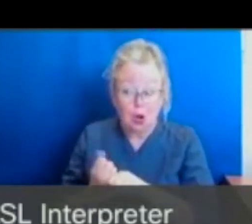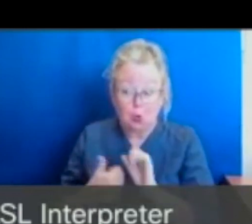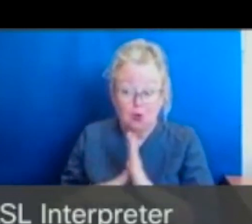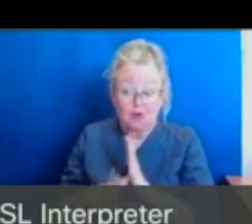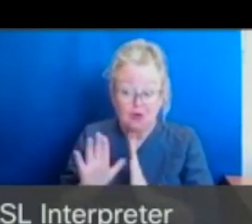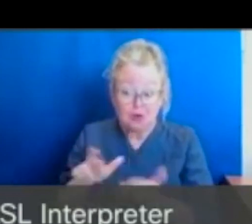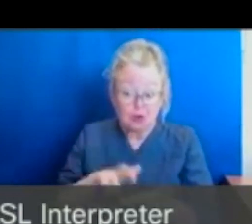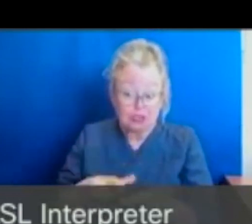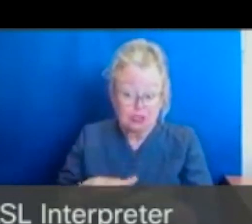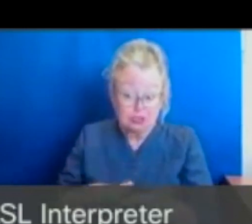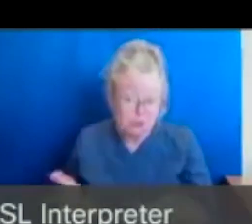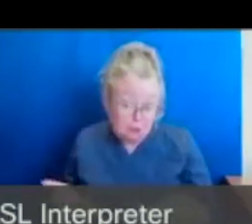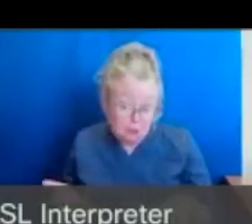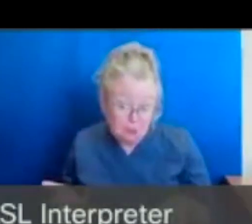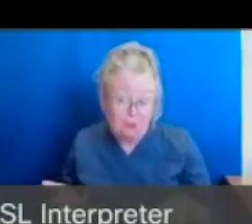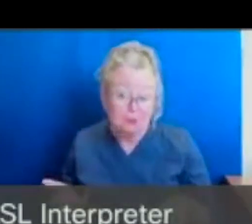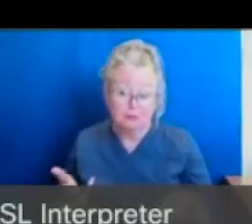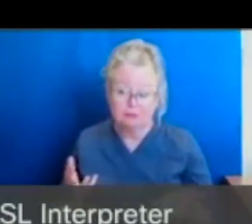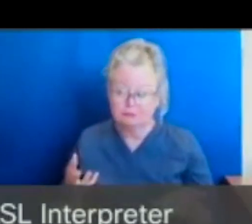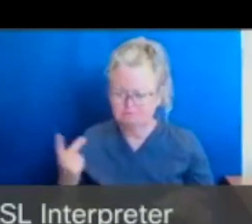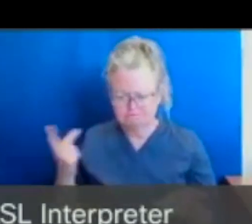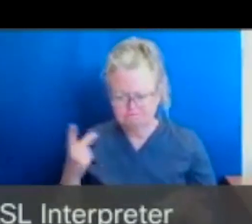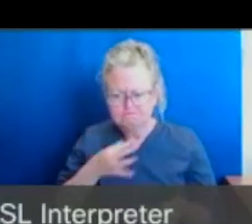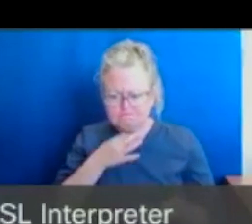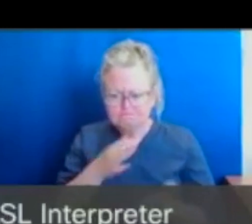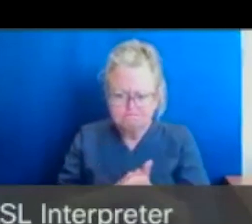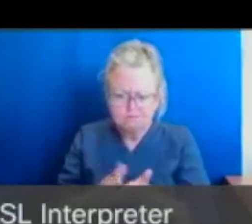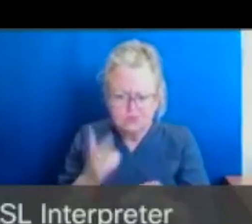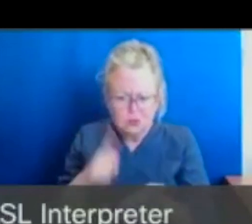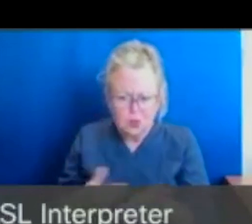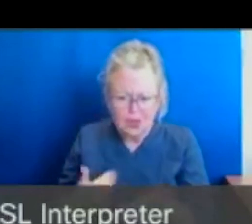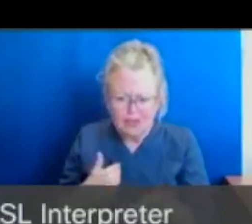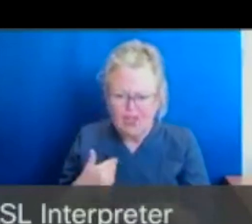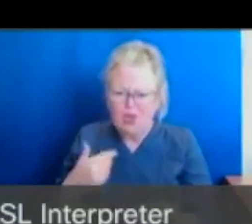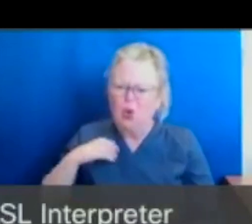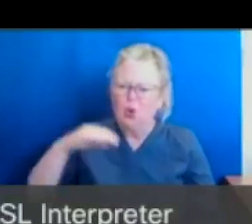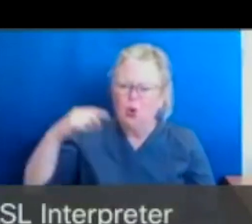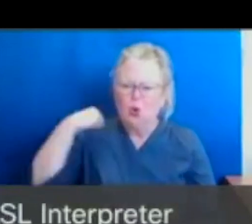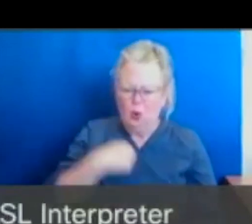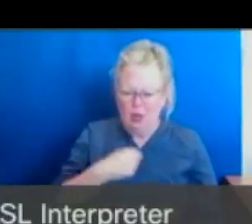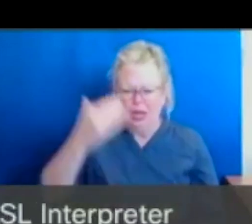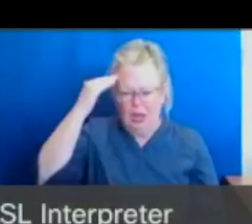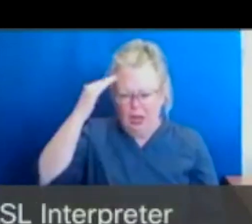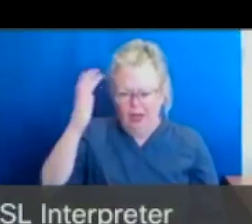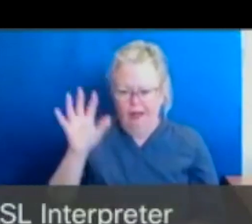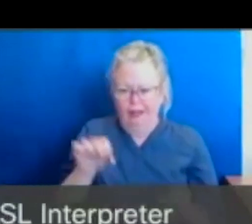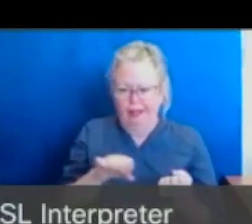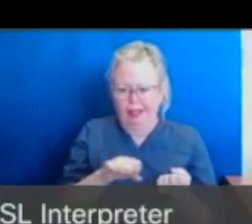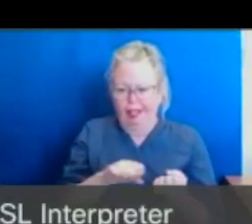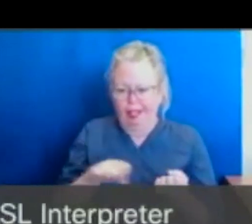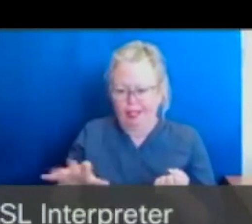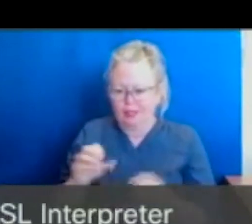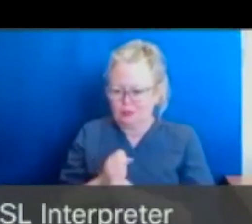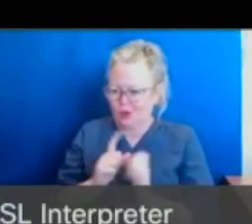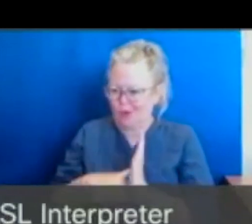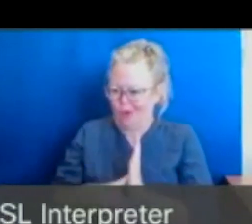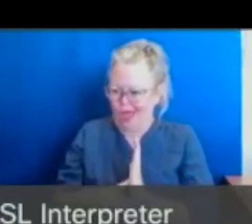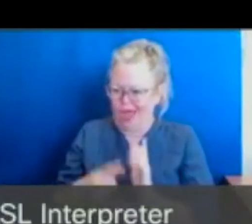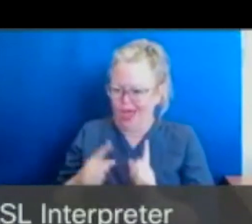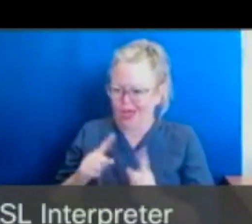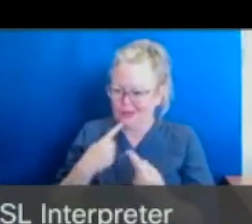We understand that it took some time for us to start publicizing this